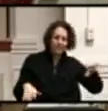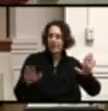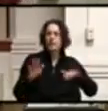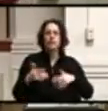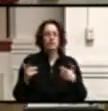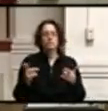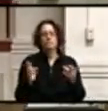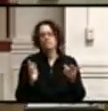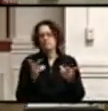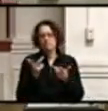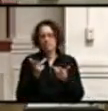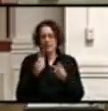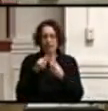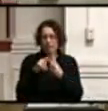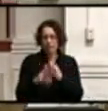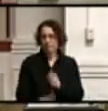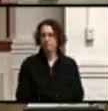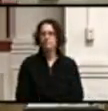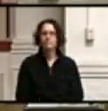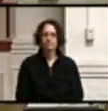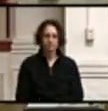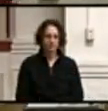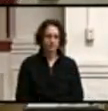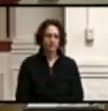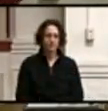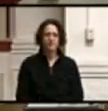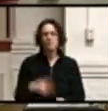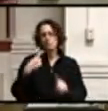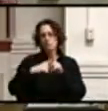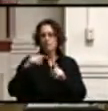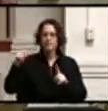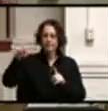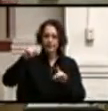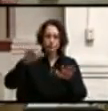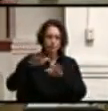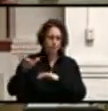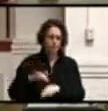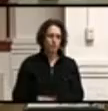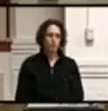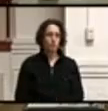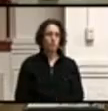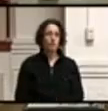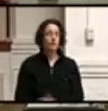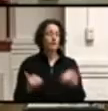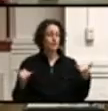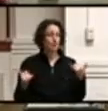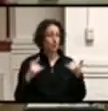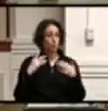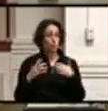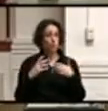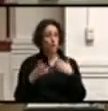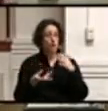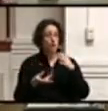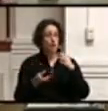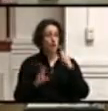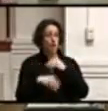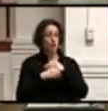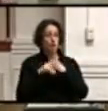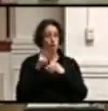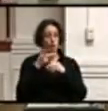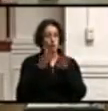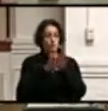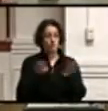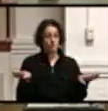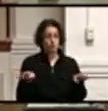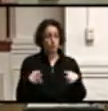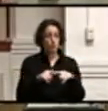from down below. And finally, what we call the third floor now is above the